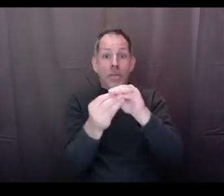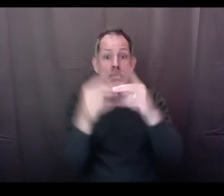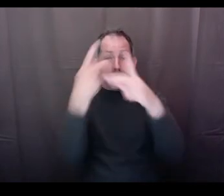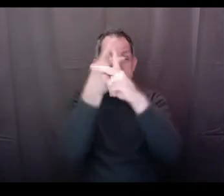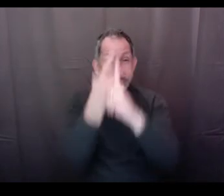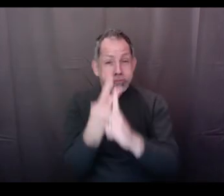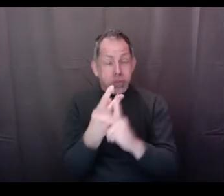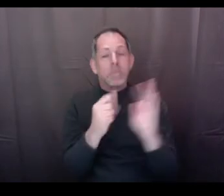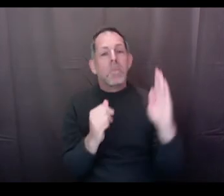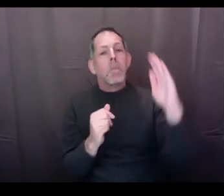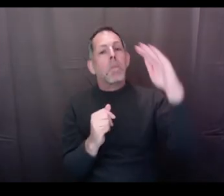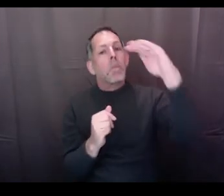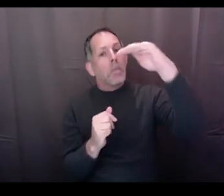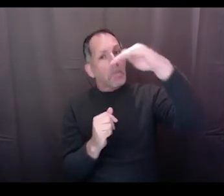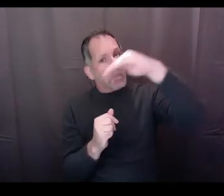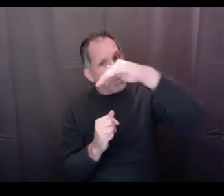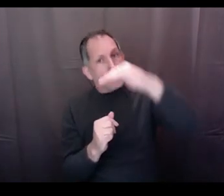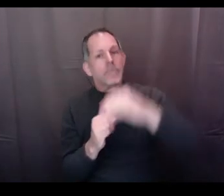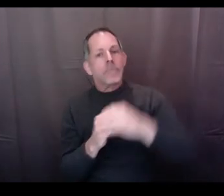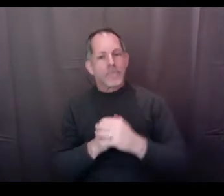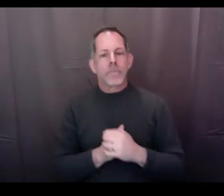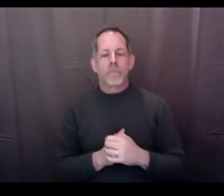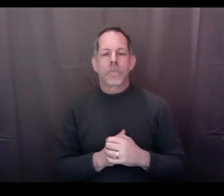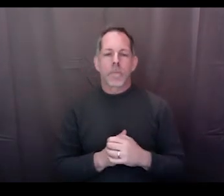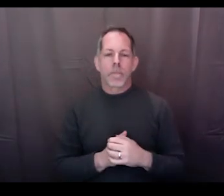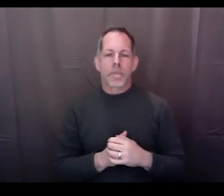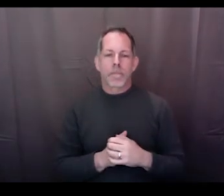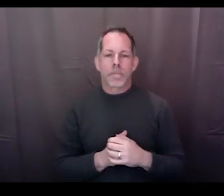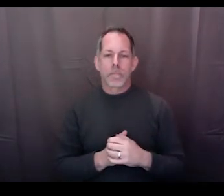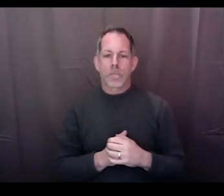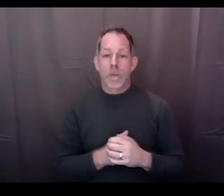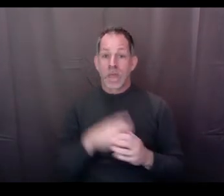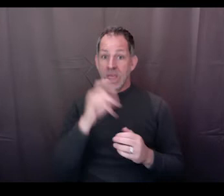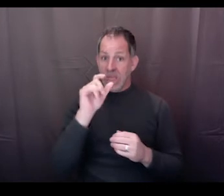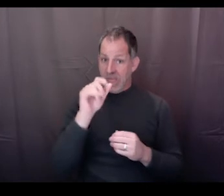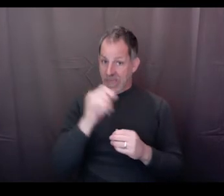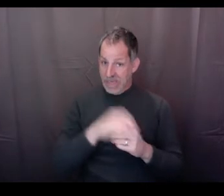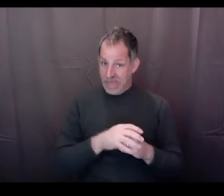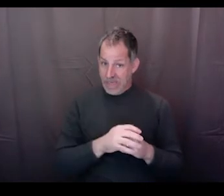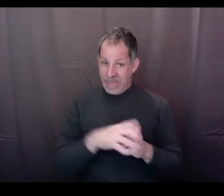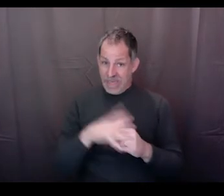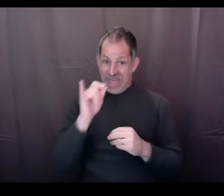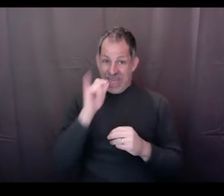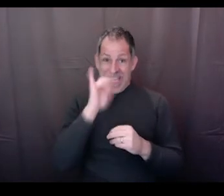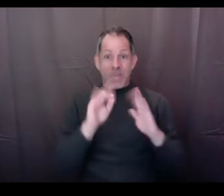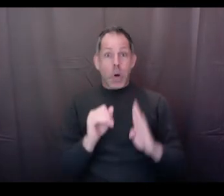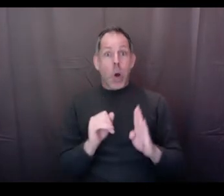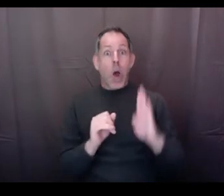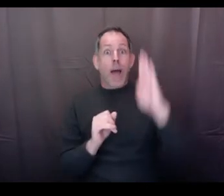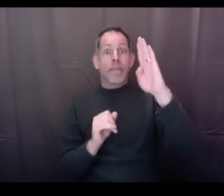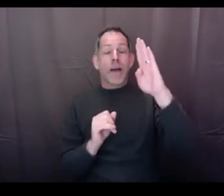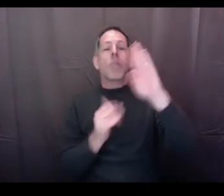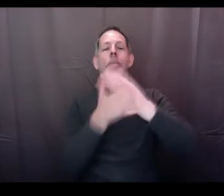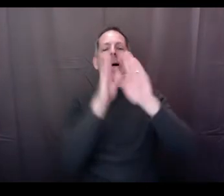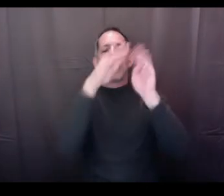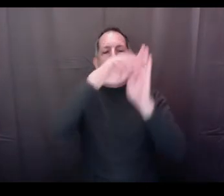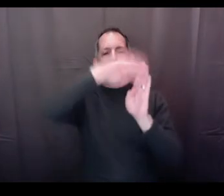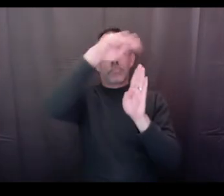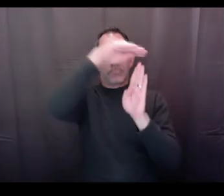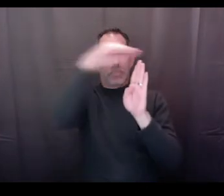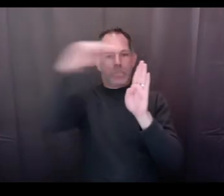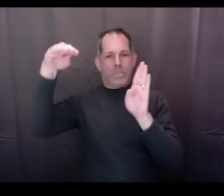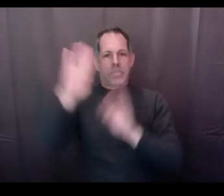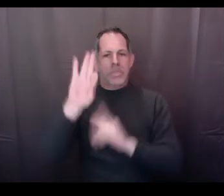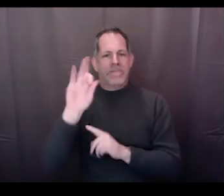has flattened in a way that, you know, when things are going up and the curve flattens, that's good news. And so that's what we saw about a month